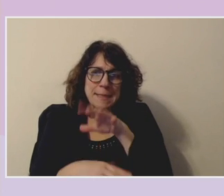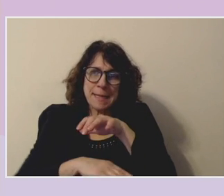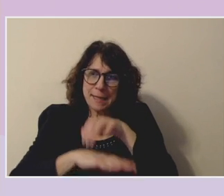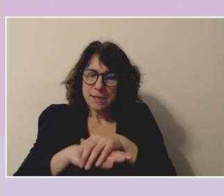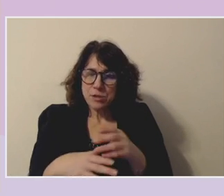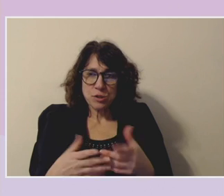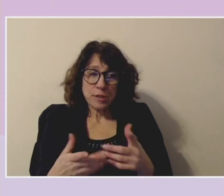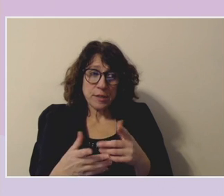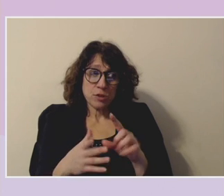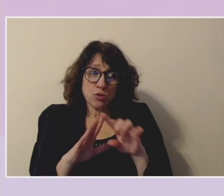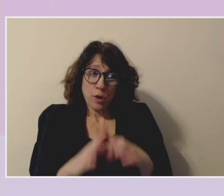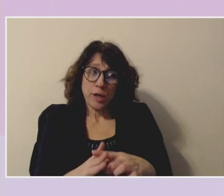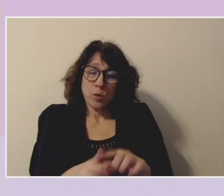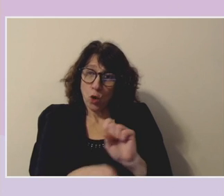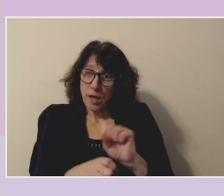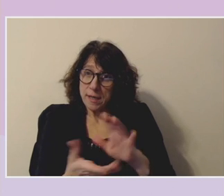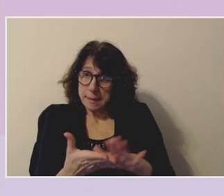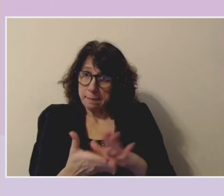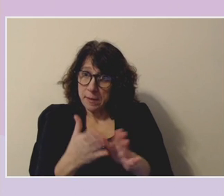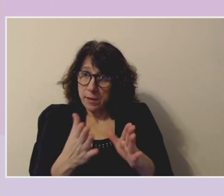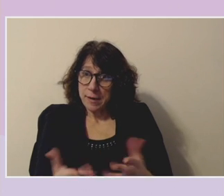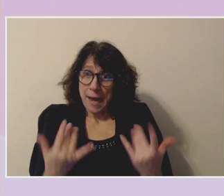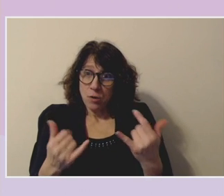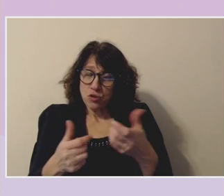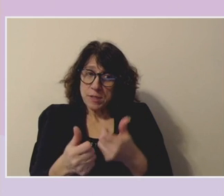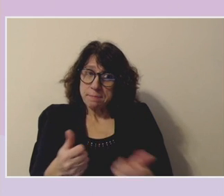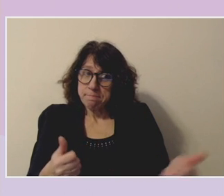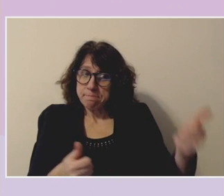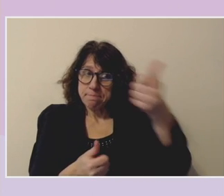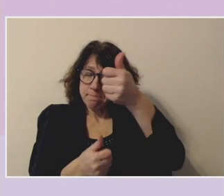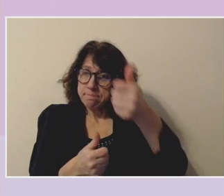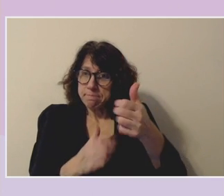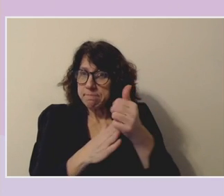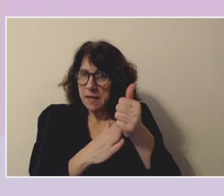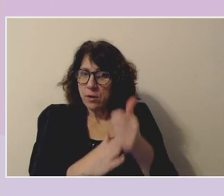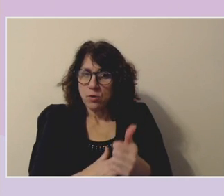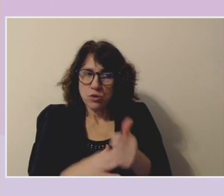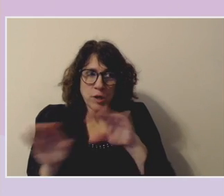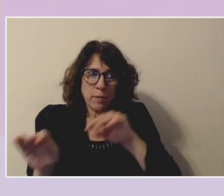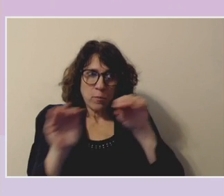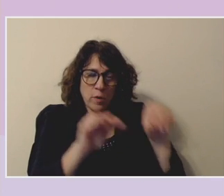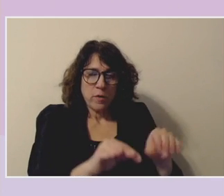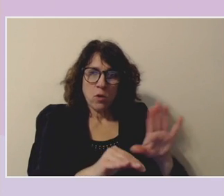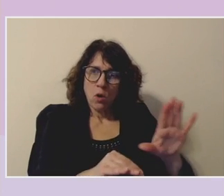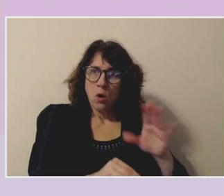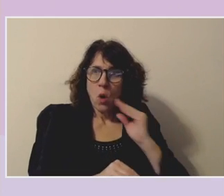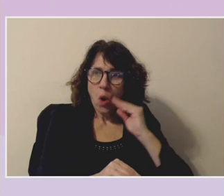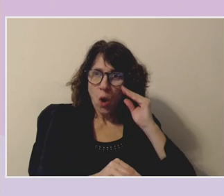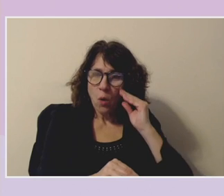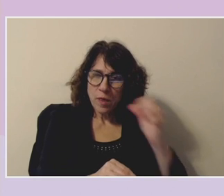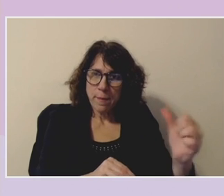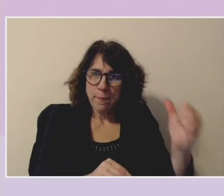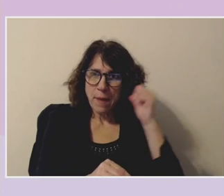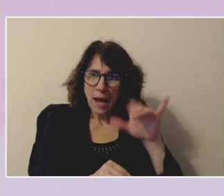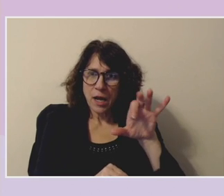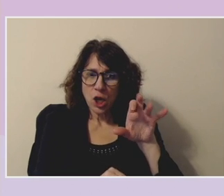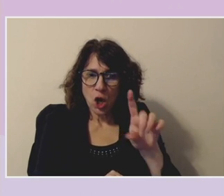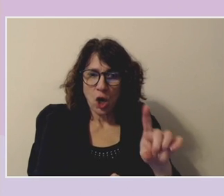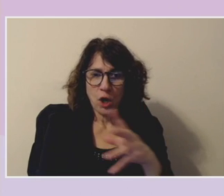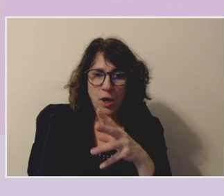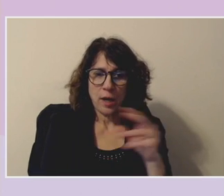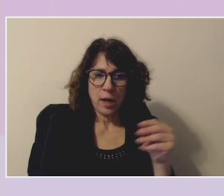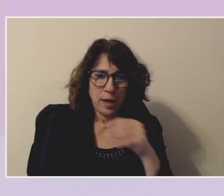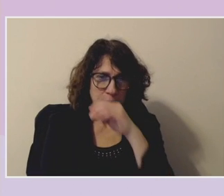custodian. She's just been able to move into her own home with a backyard. Her kids are loving that. All of her kids